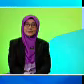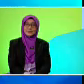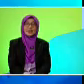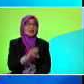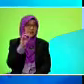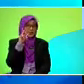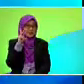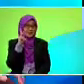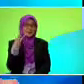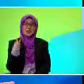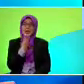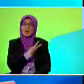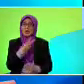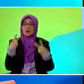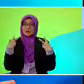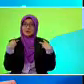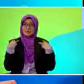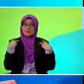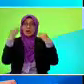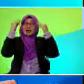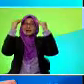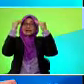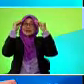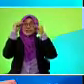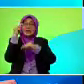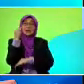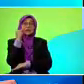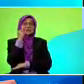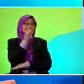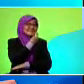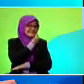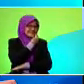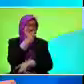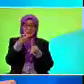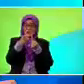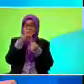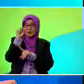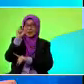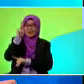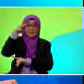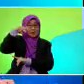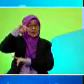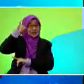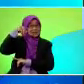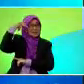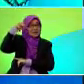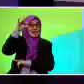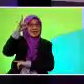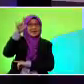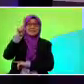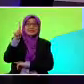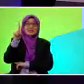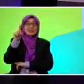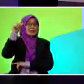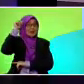Alright, now we have teacher Nurhalina binti Abdul Rahman from SK Putrajaya Presin 181. Assalamualaikum, teacher. How are